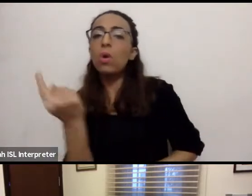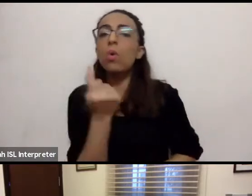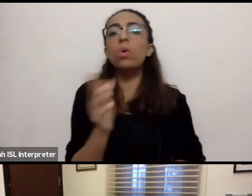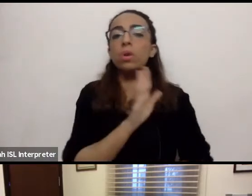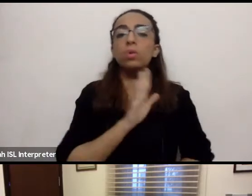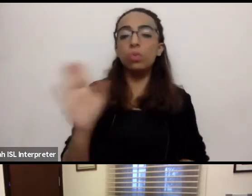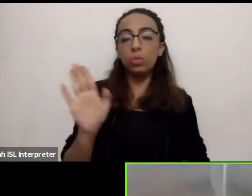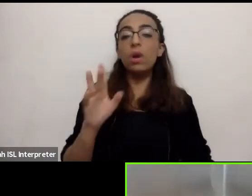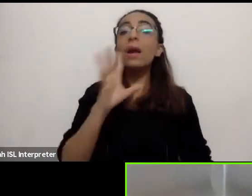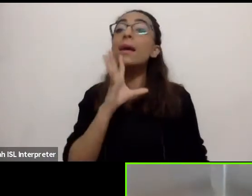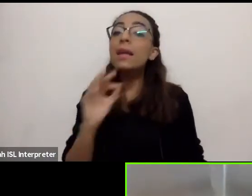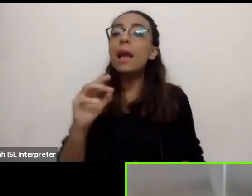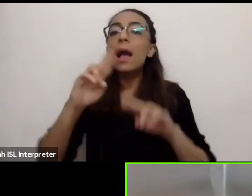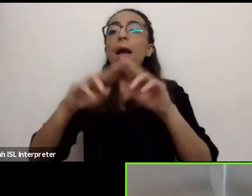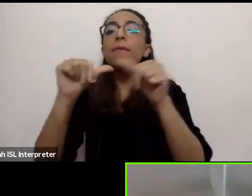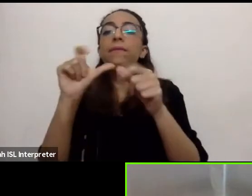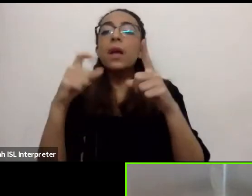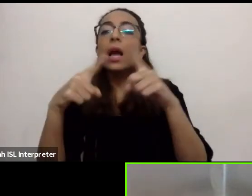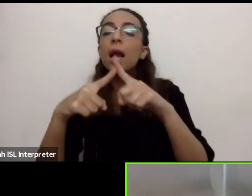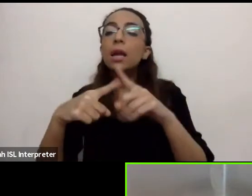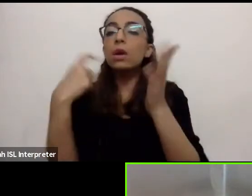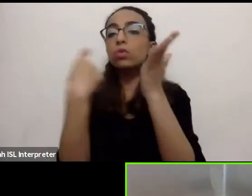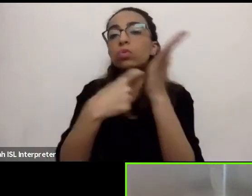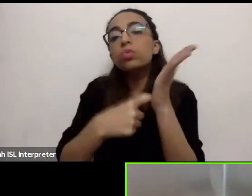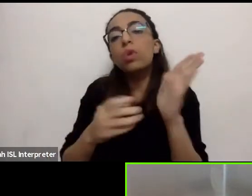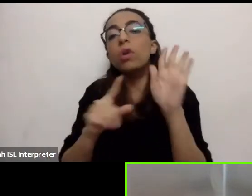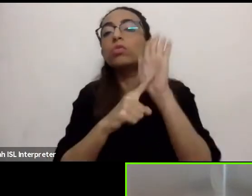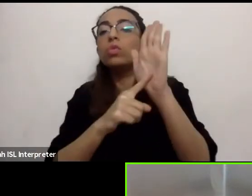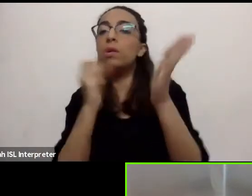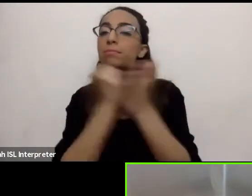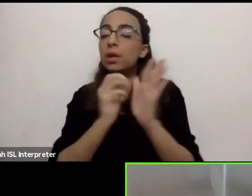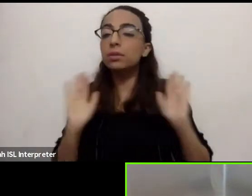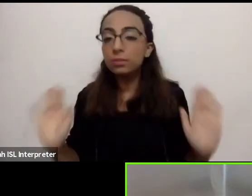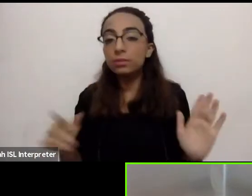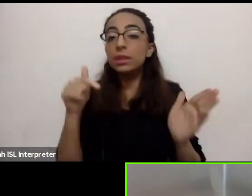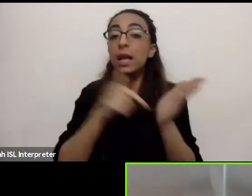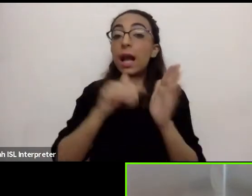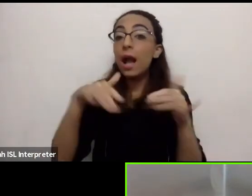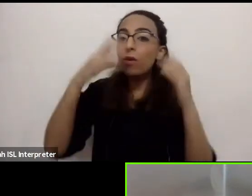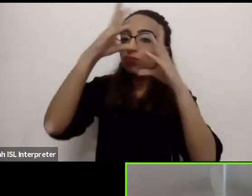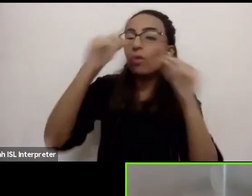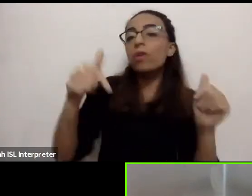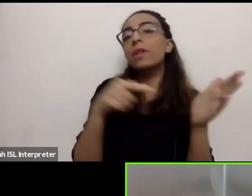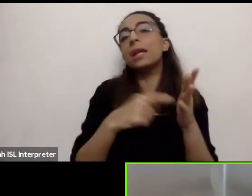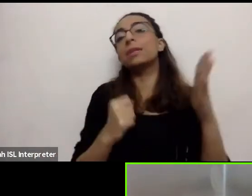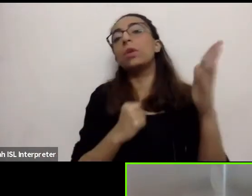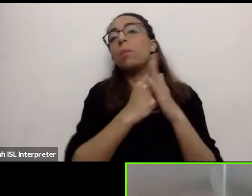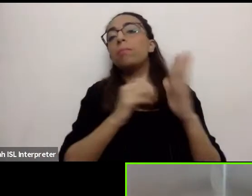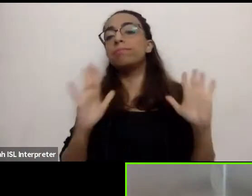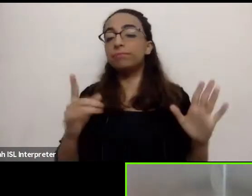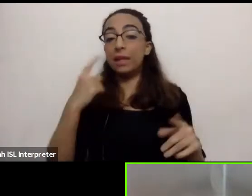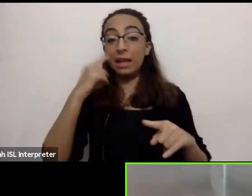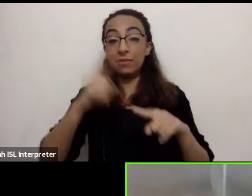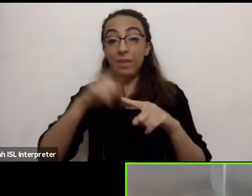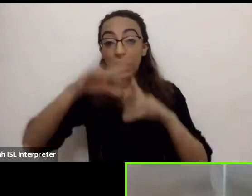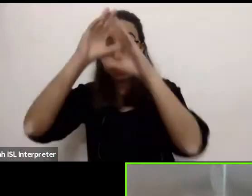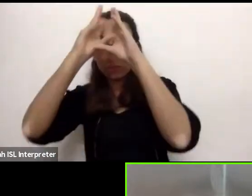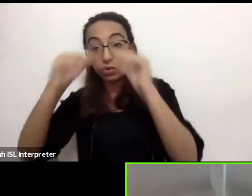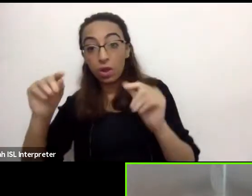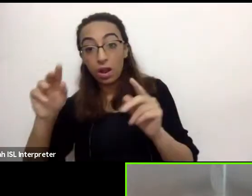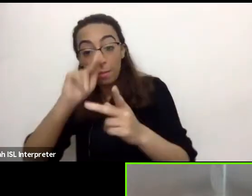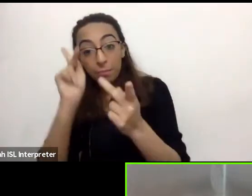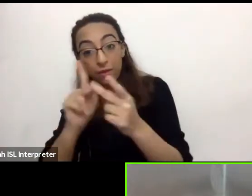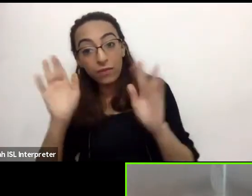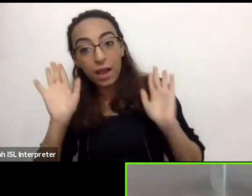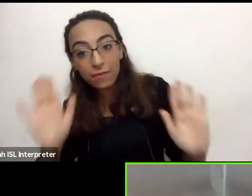in actual facts. And I think, that's the solution to the whole thing. If that solution is not properly worked